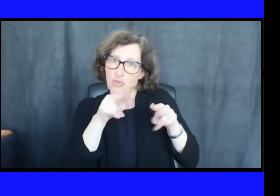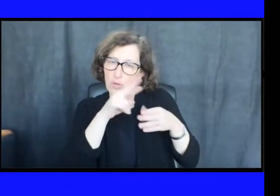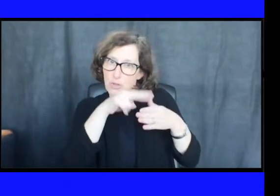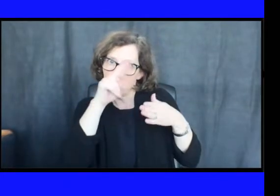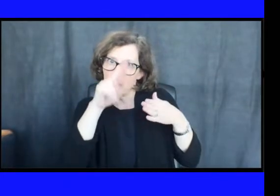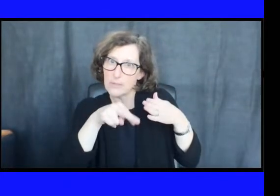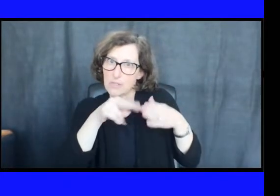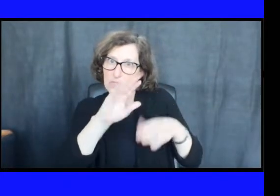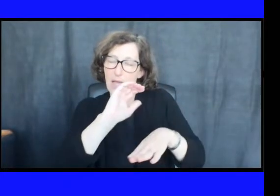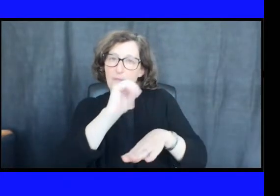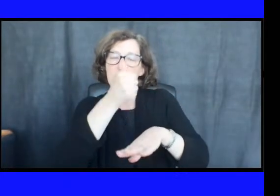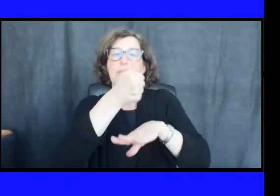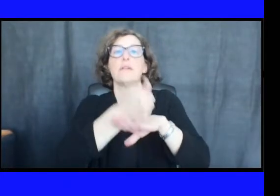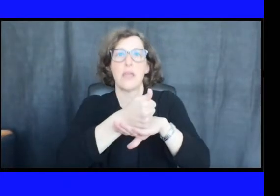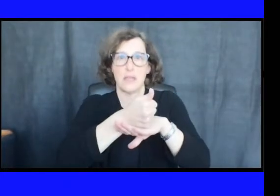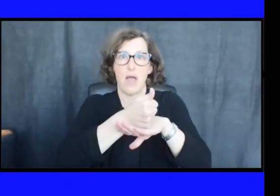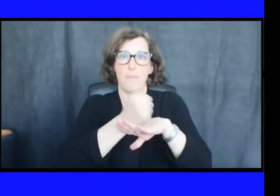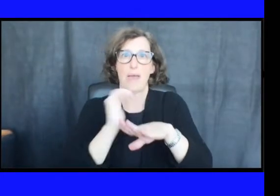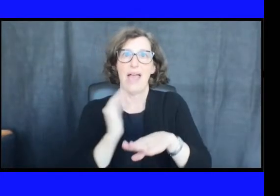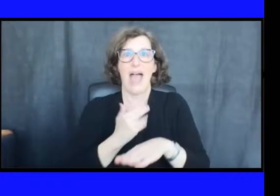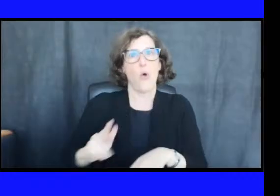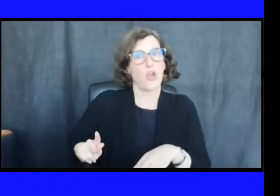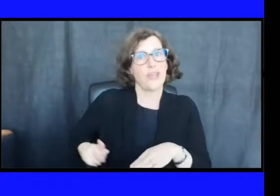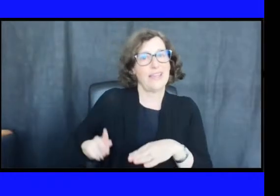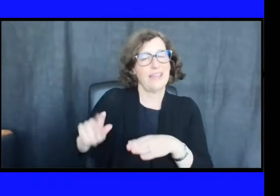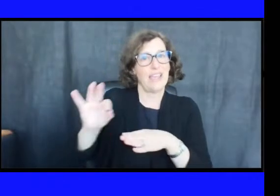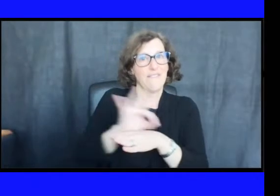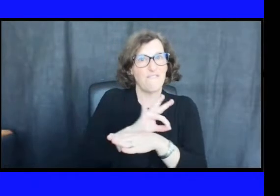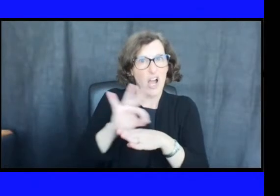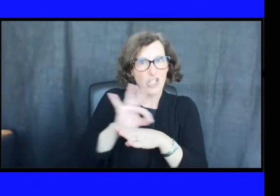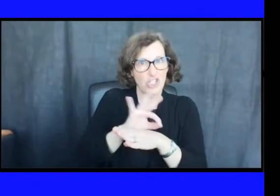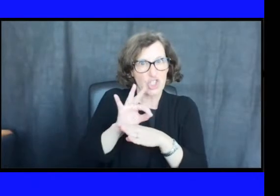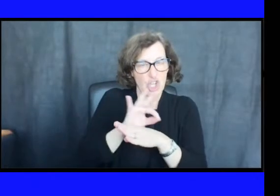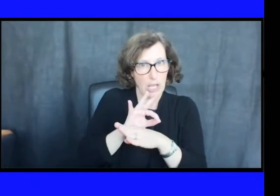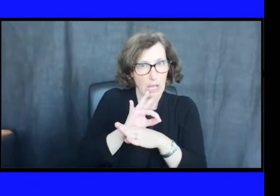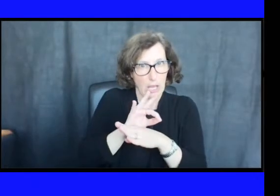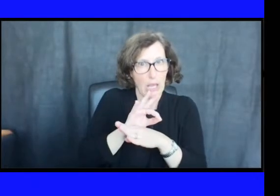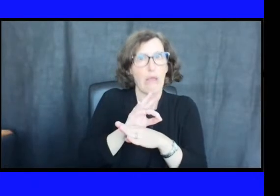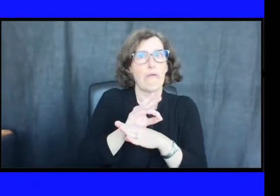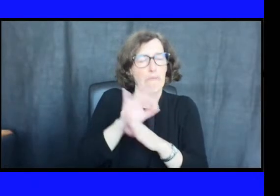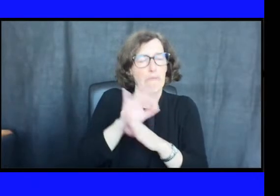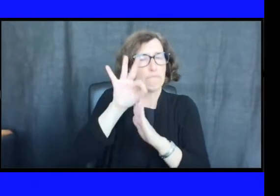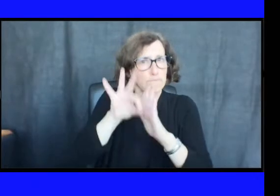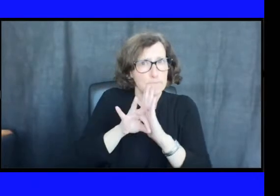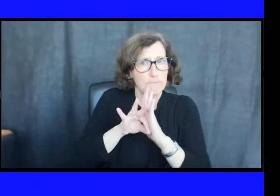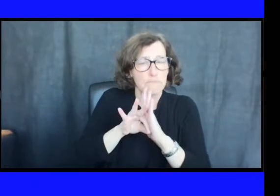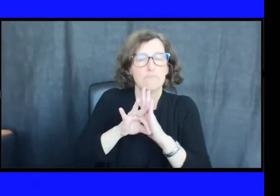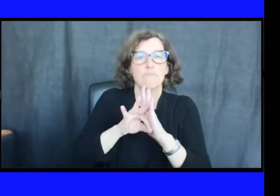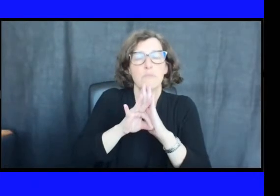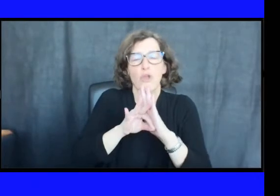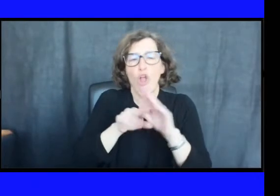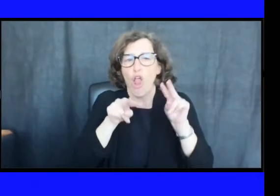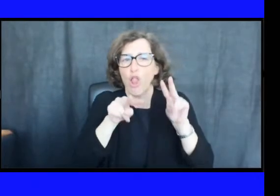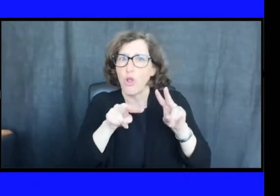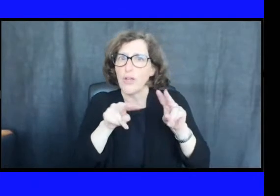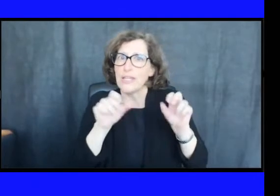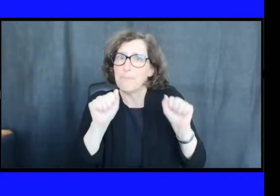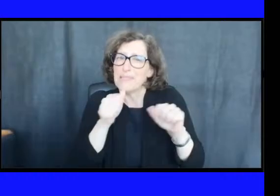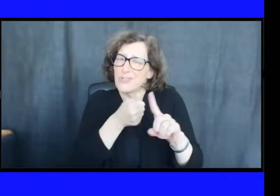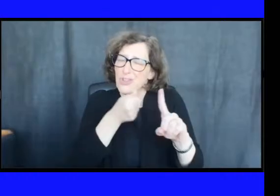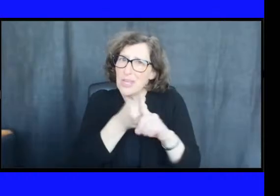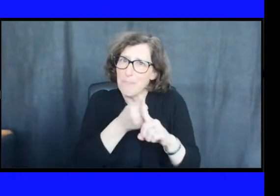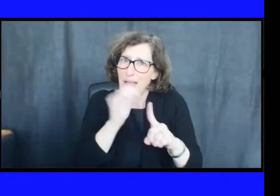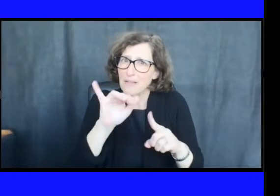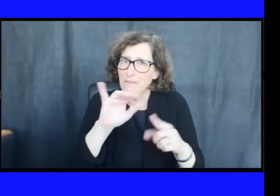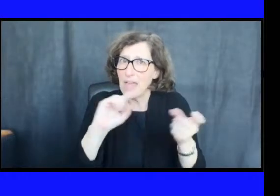And another area of work, could you go back one slide, please, is expansion of our sickle